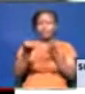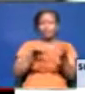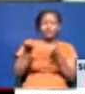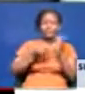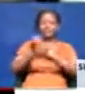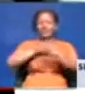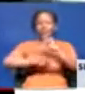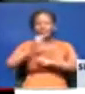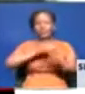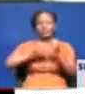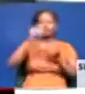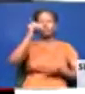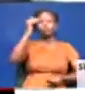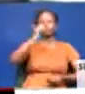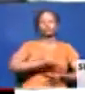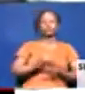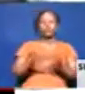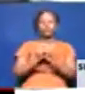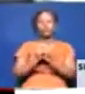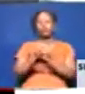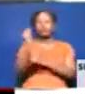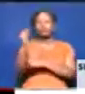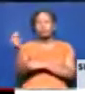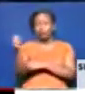at sharpest pace in 15 months, while